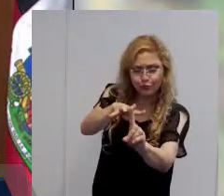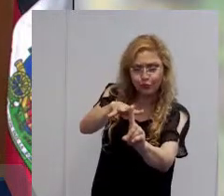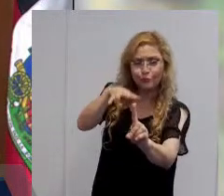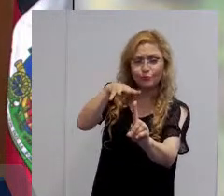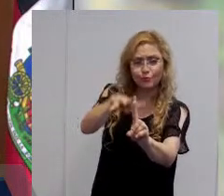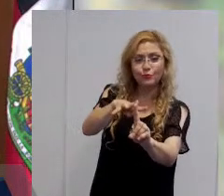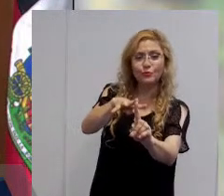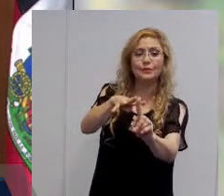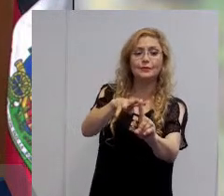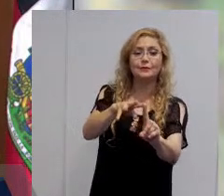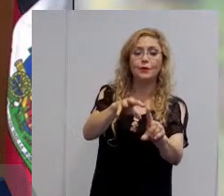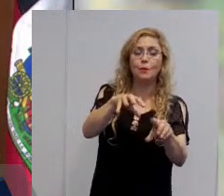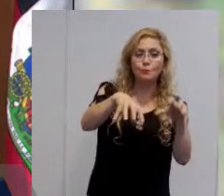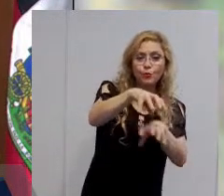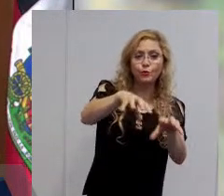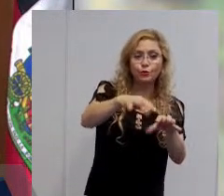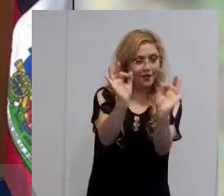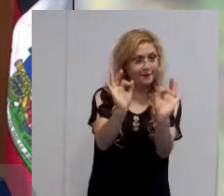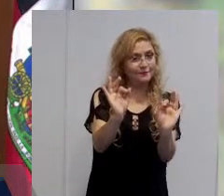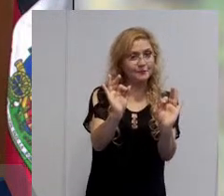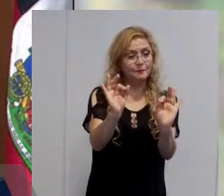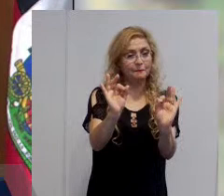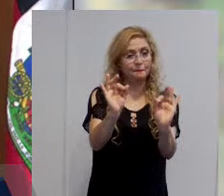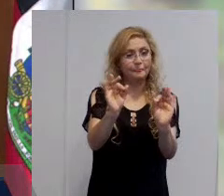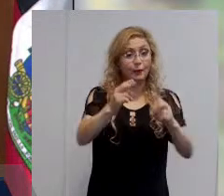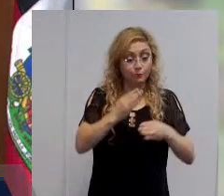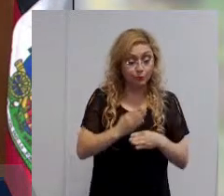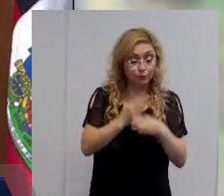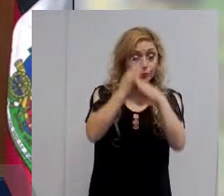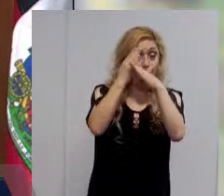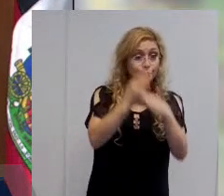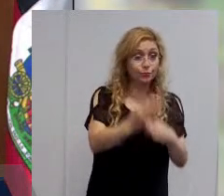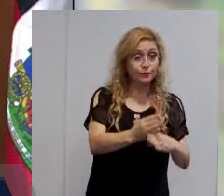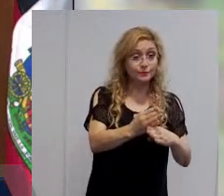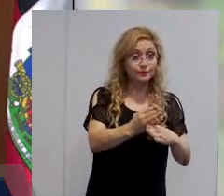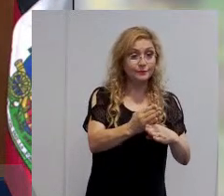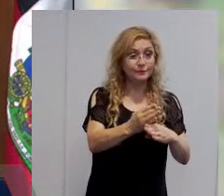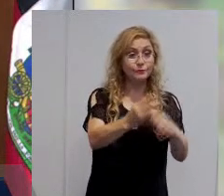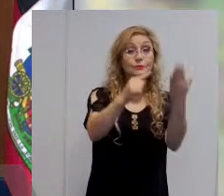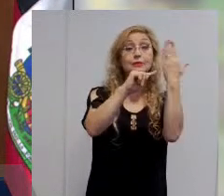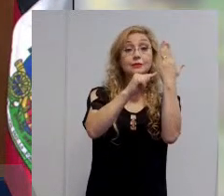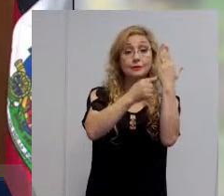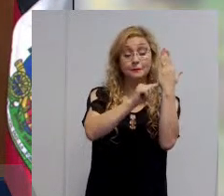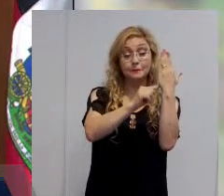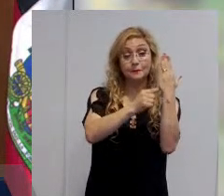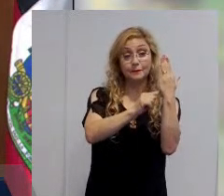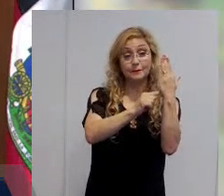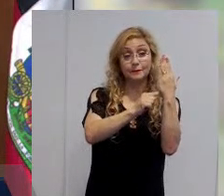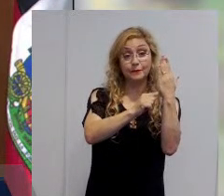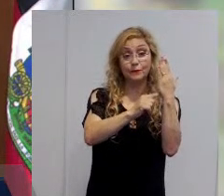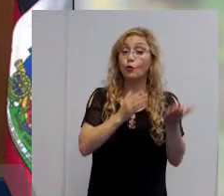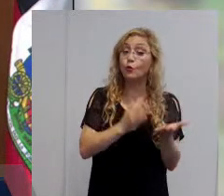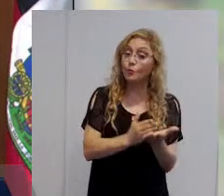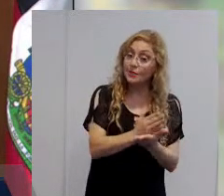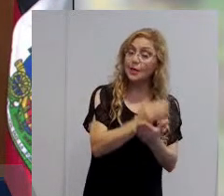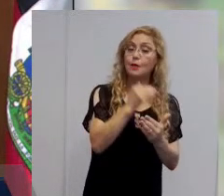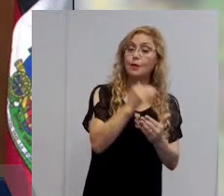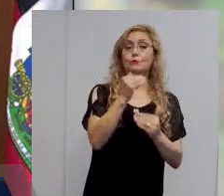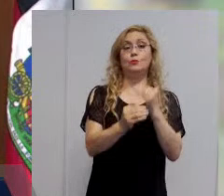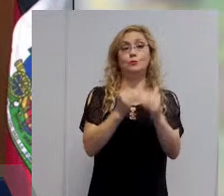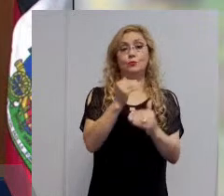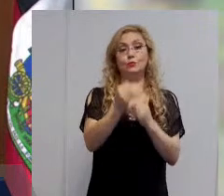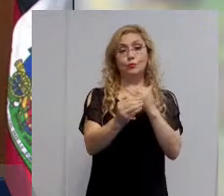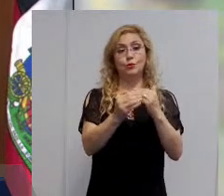really have an impact to secure efficient, technified,